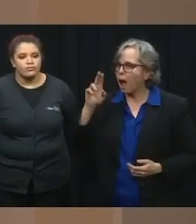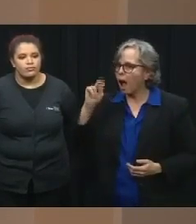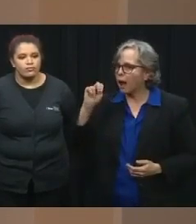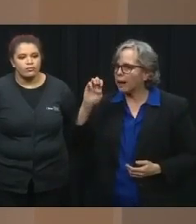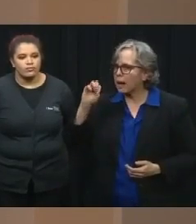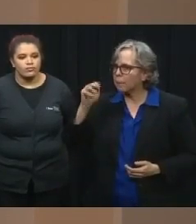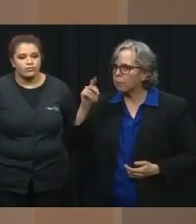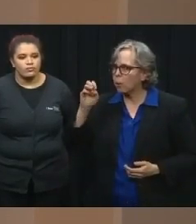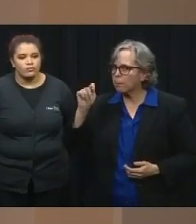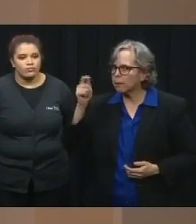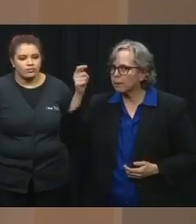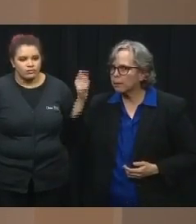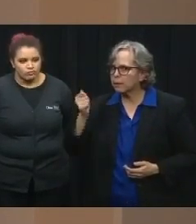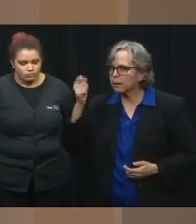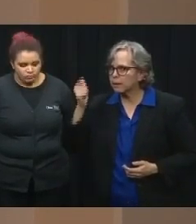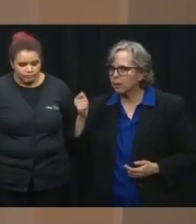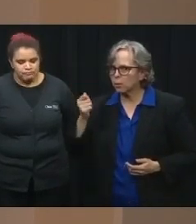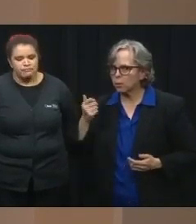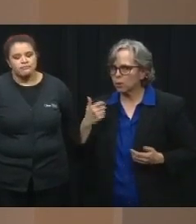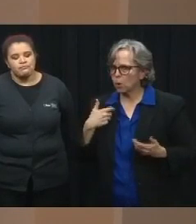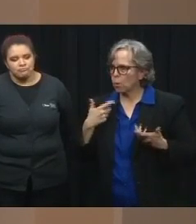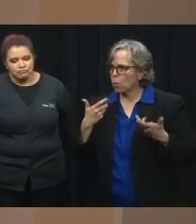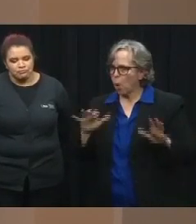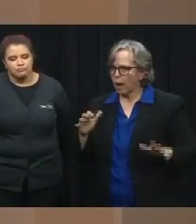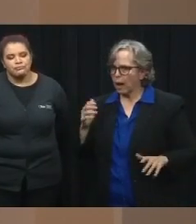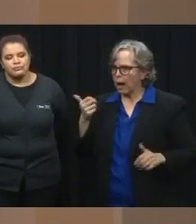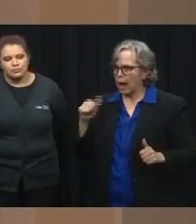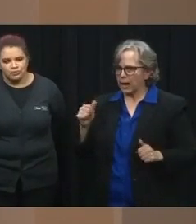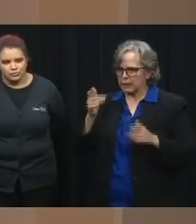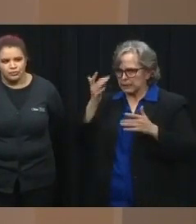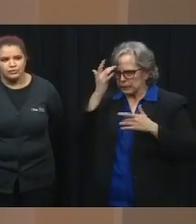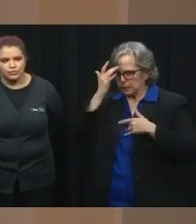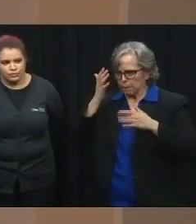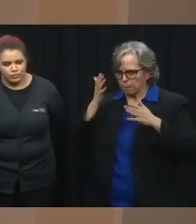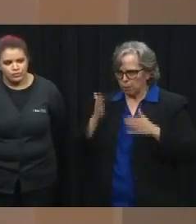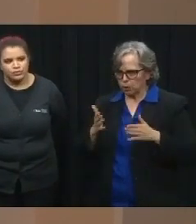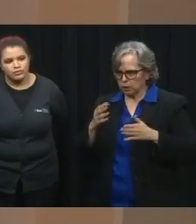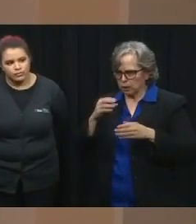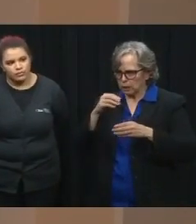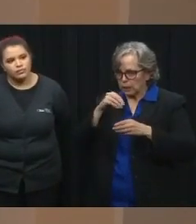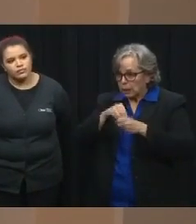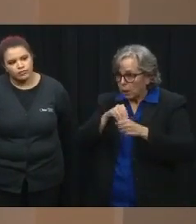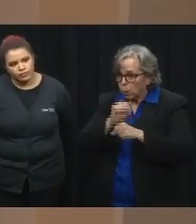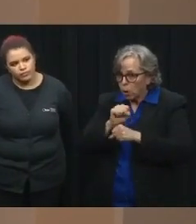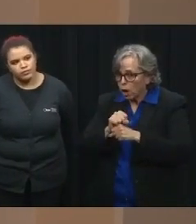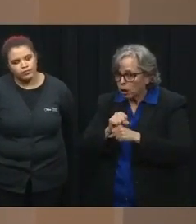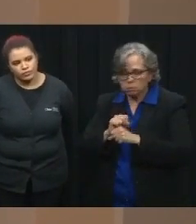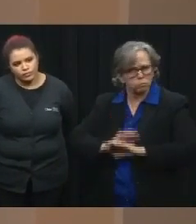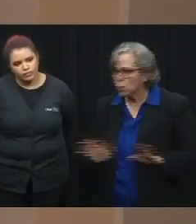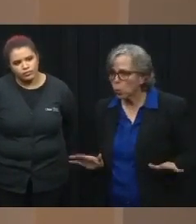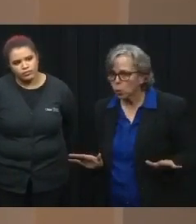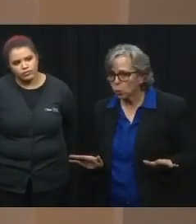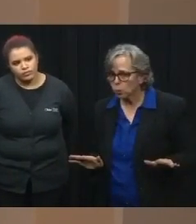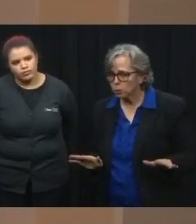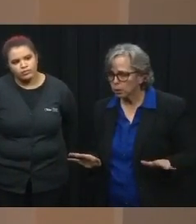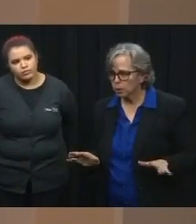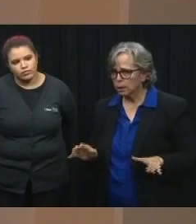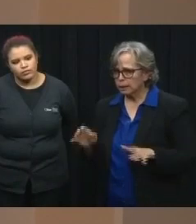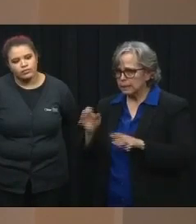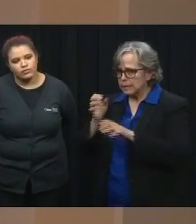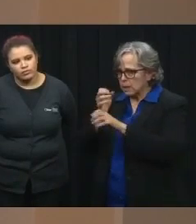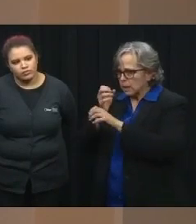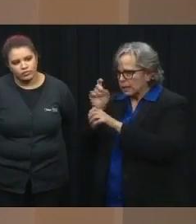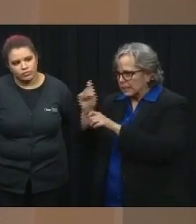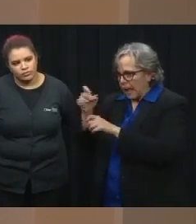a safety mechanism in our unemployment compensation system for those employers who are supposed to do the responsible thing by